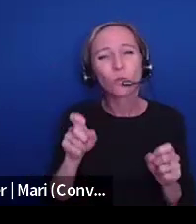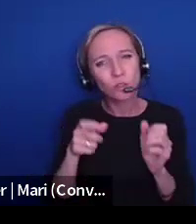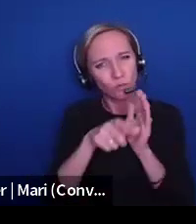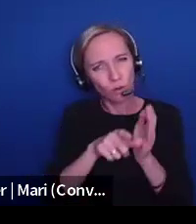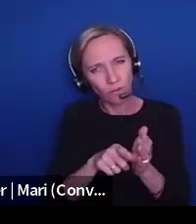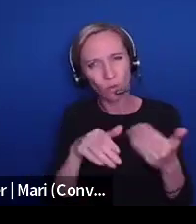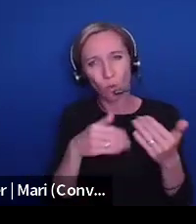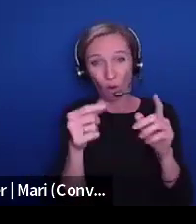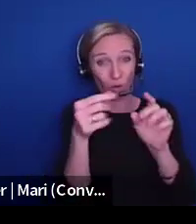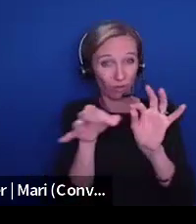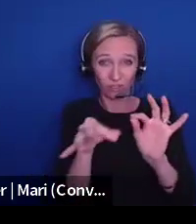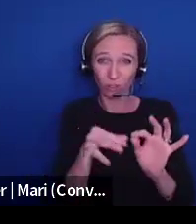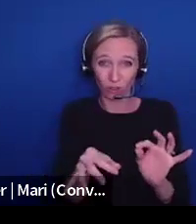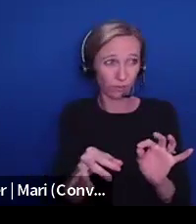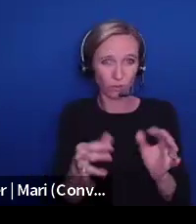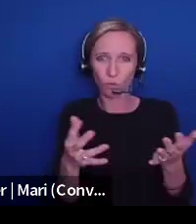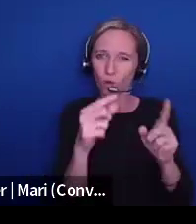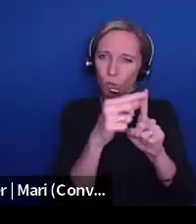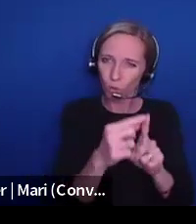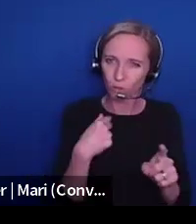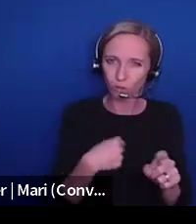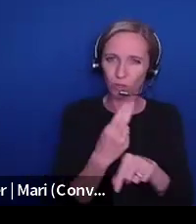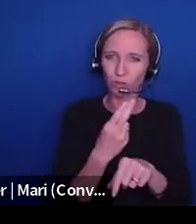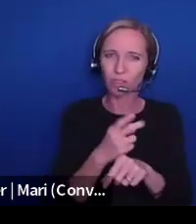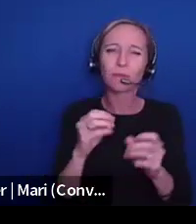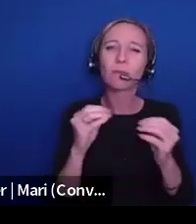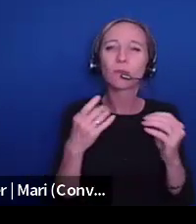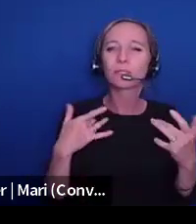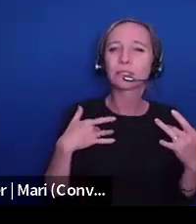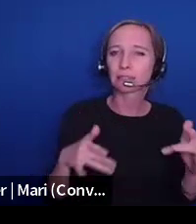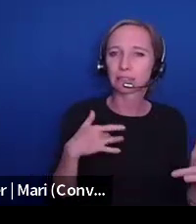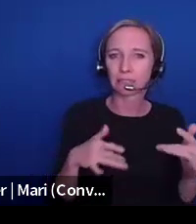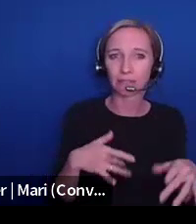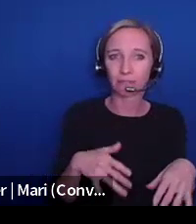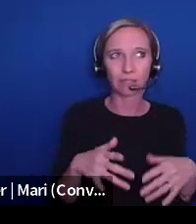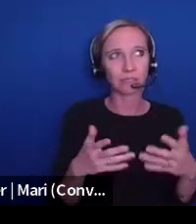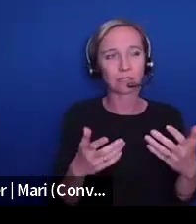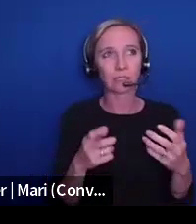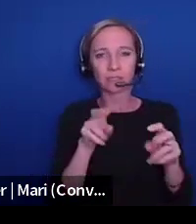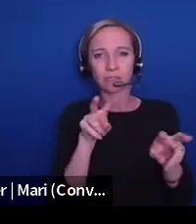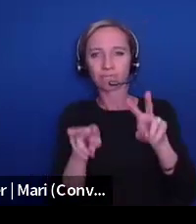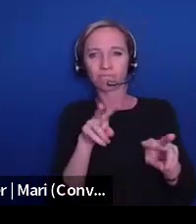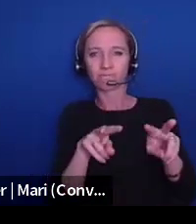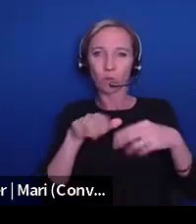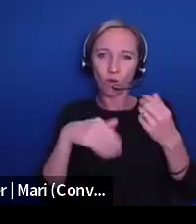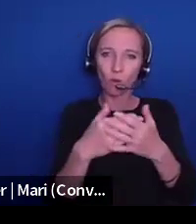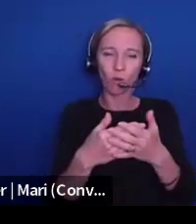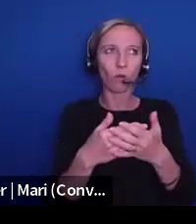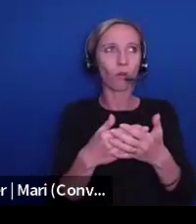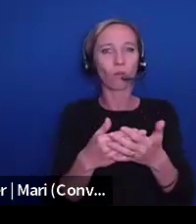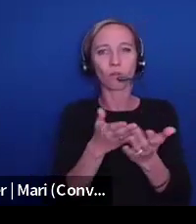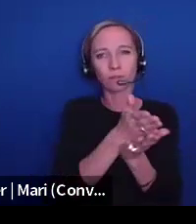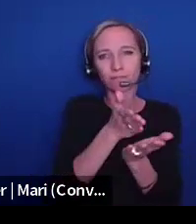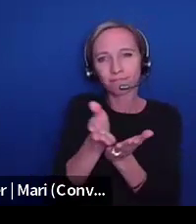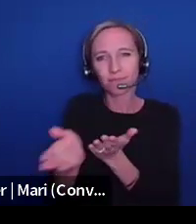review all these terms that we're using, and we should be a little bit more sensitive on several aspects